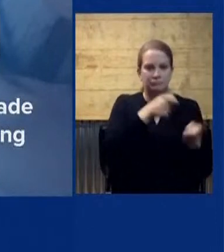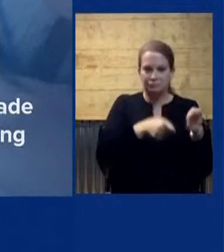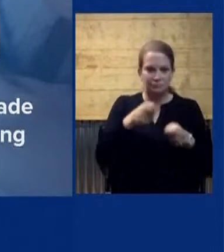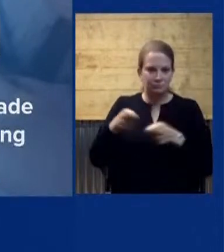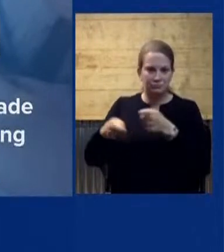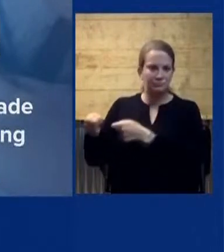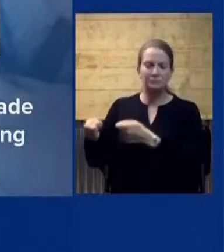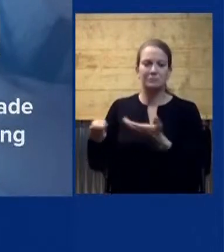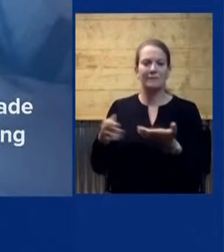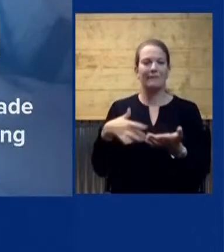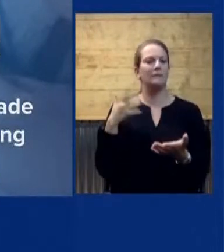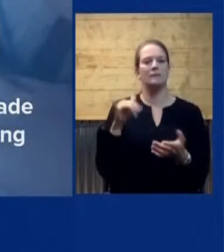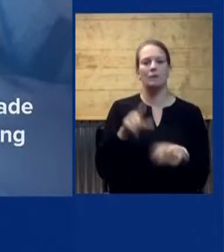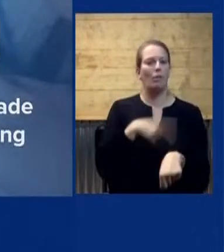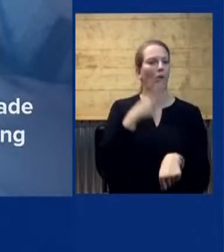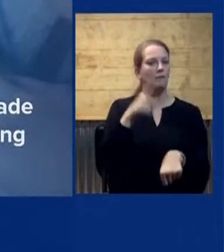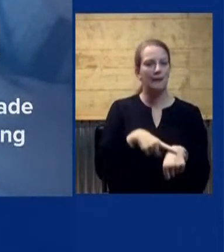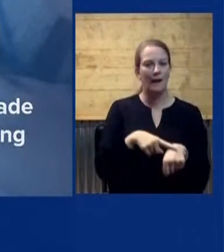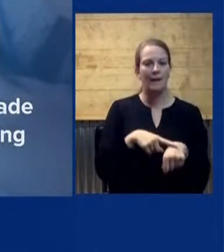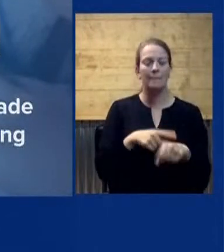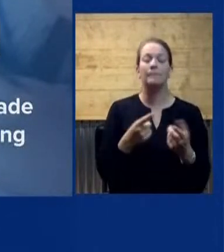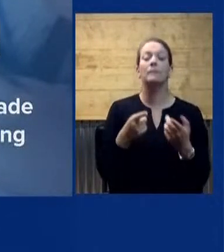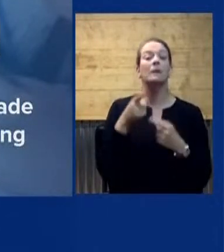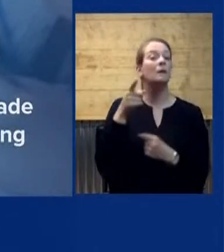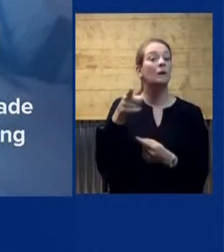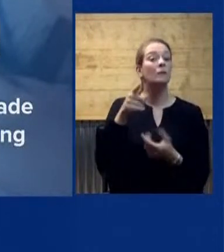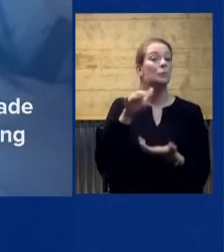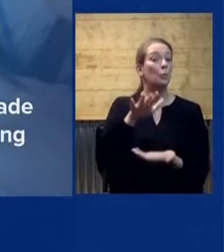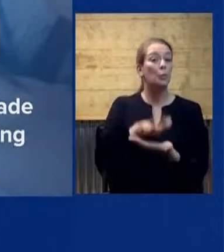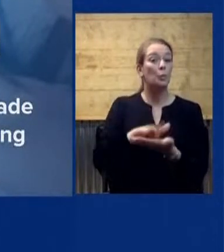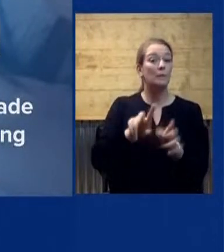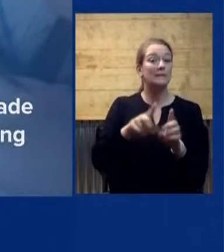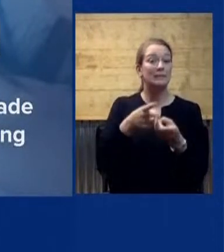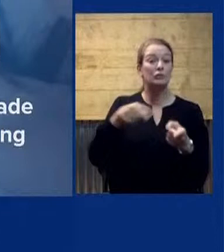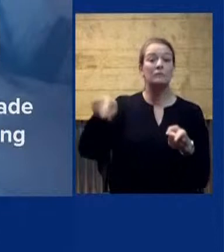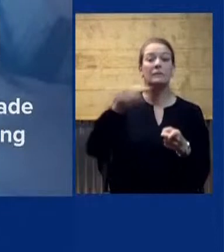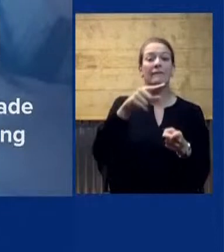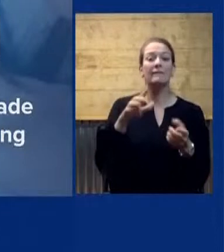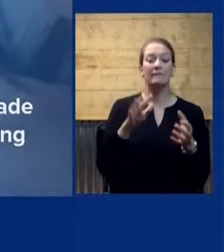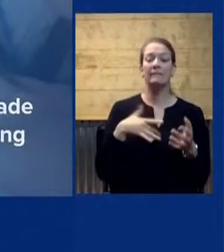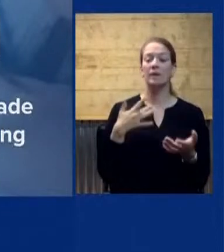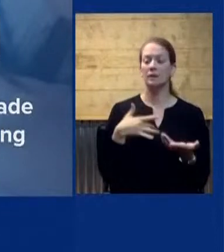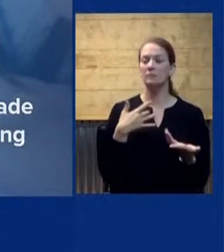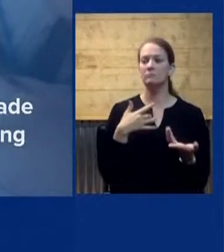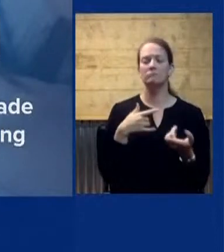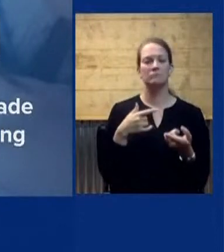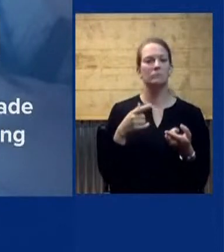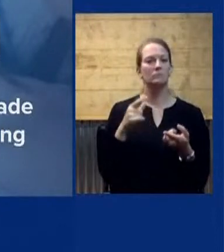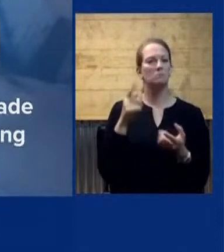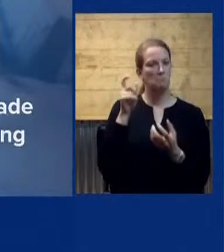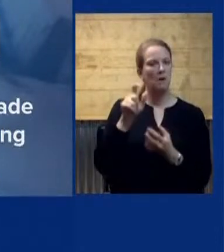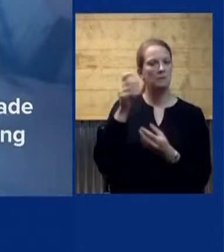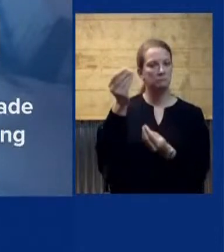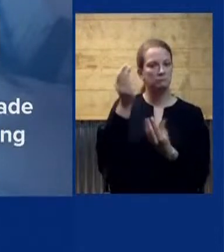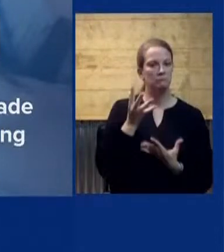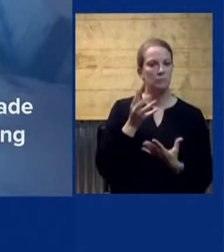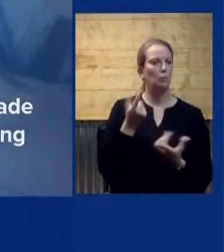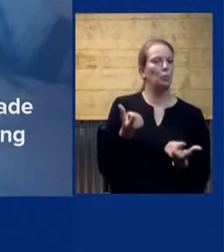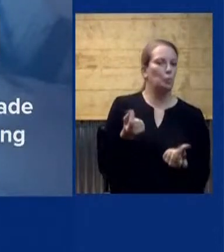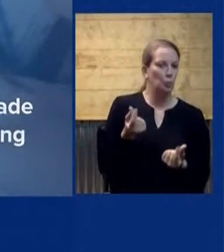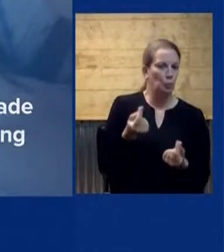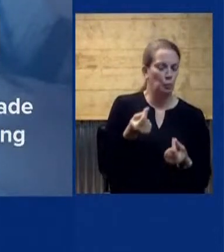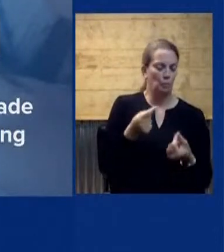quickly. The schools say they need a decision made by the end of the first week in August so they can